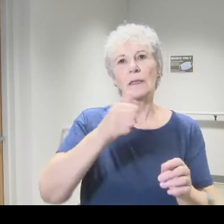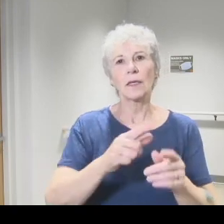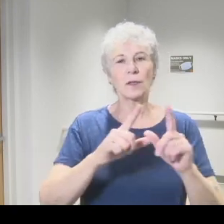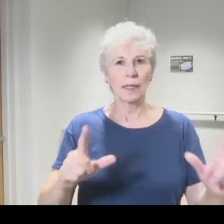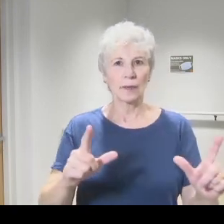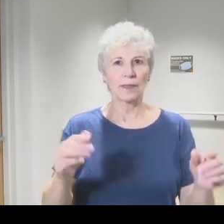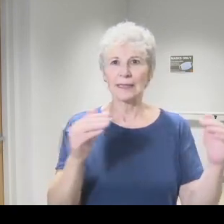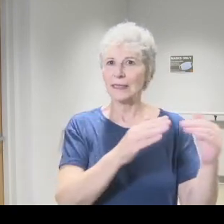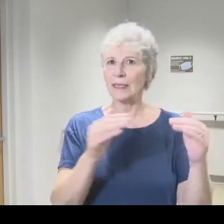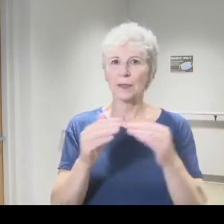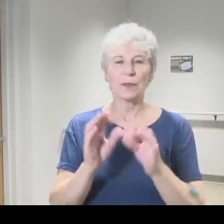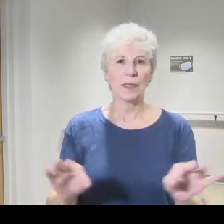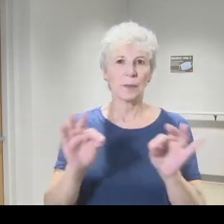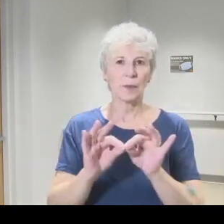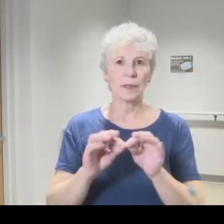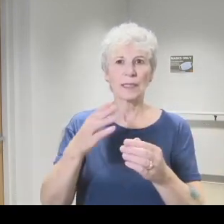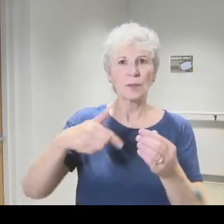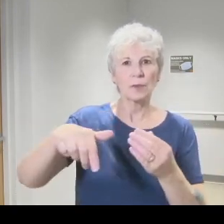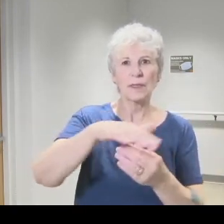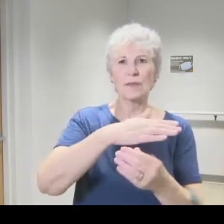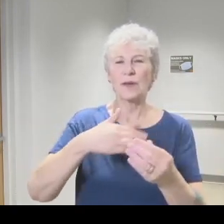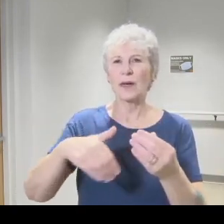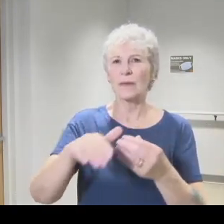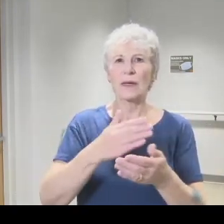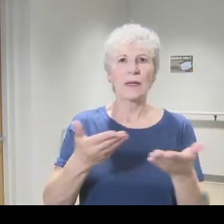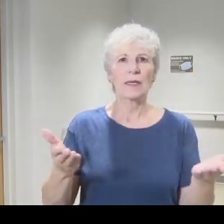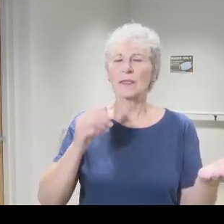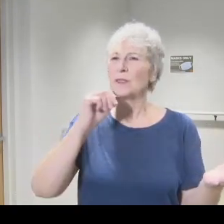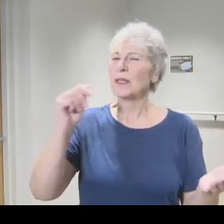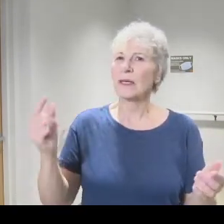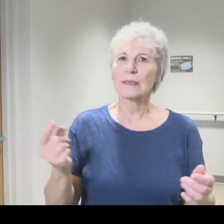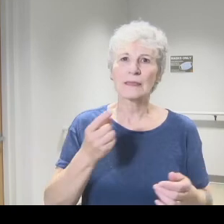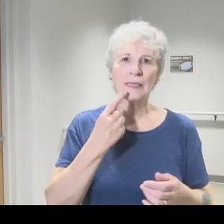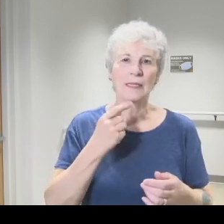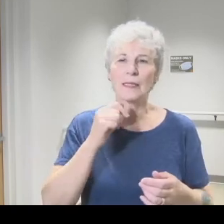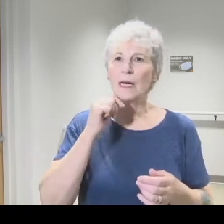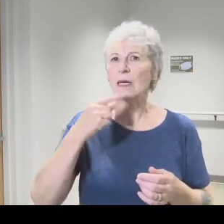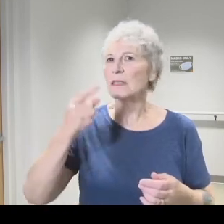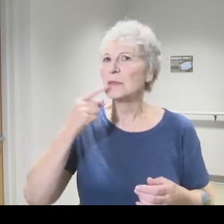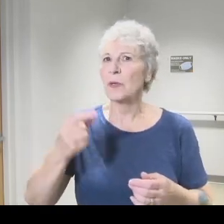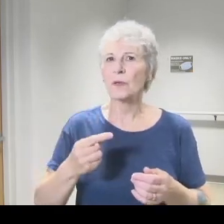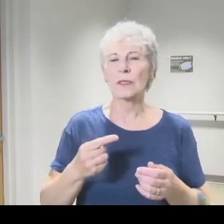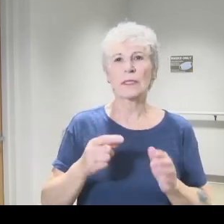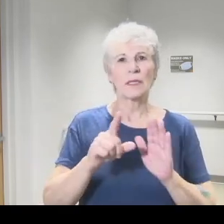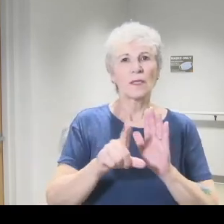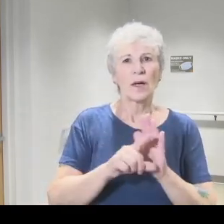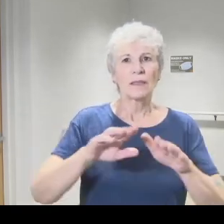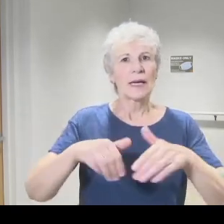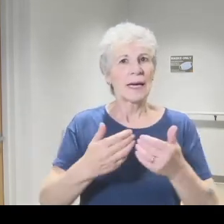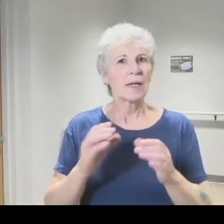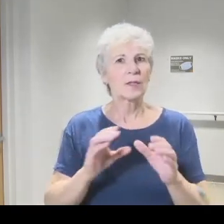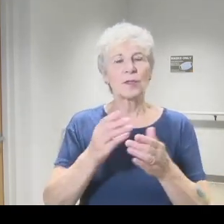role in communication, only it tends to revolve around the things that aren't said and the unspoken laws of how to do things or when to